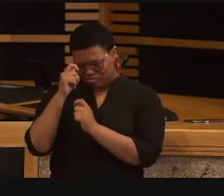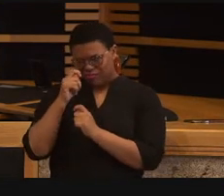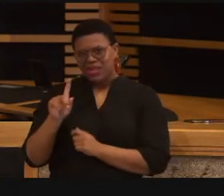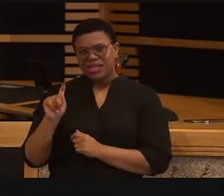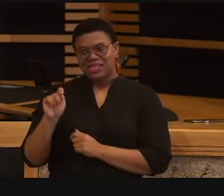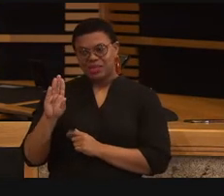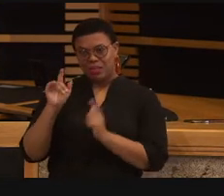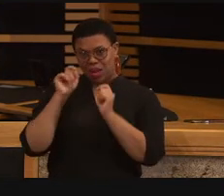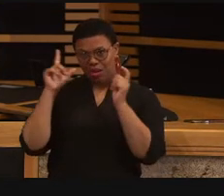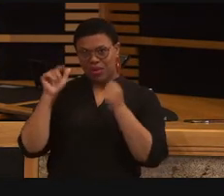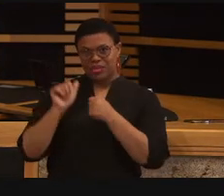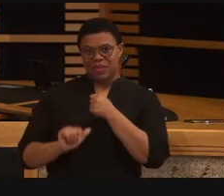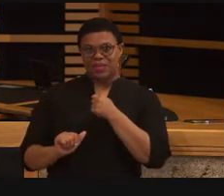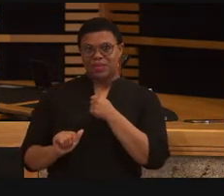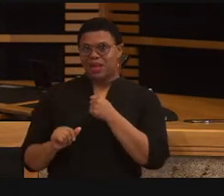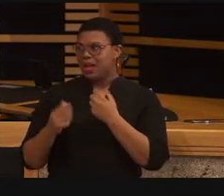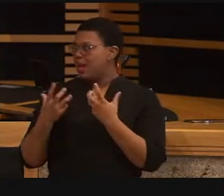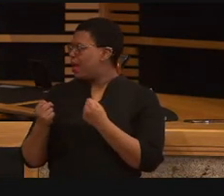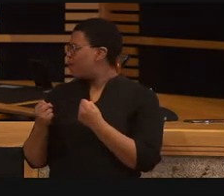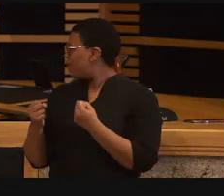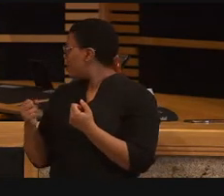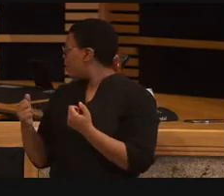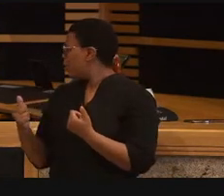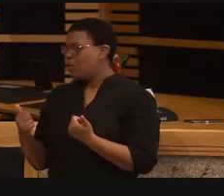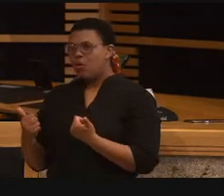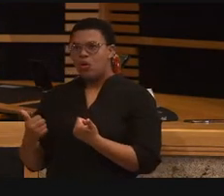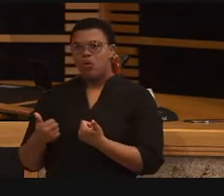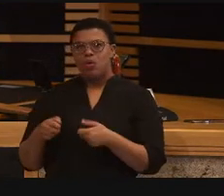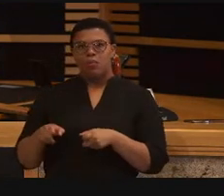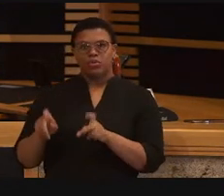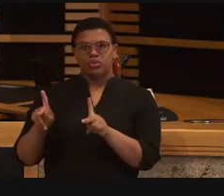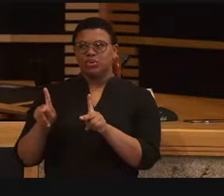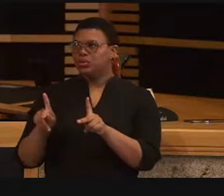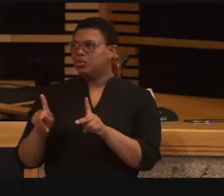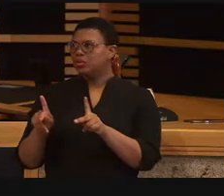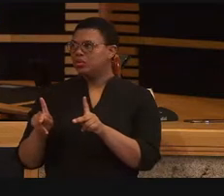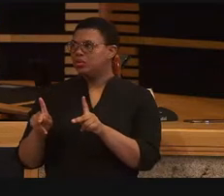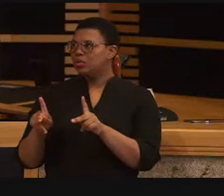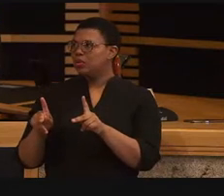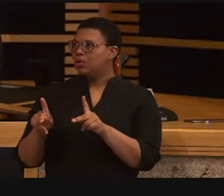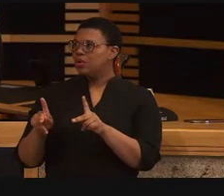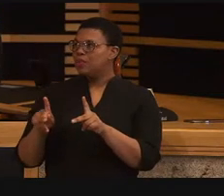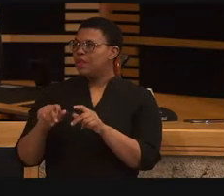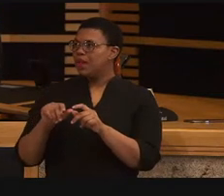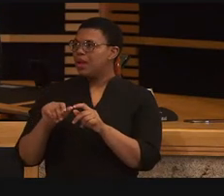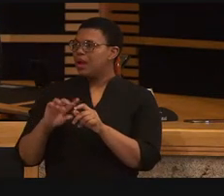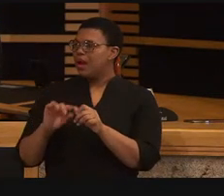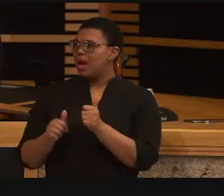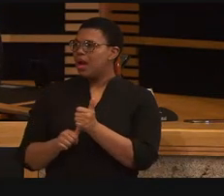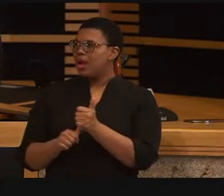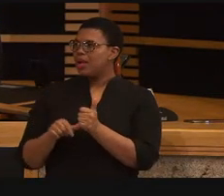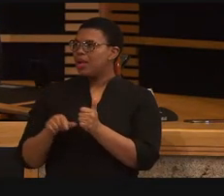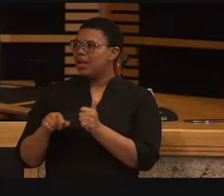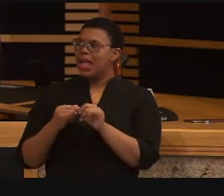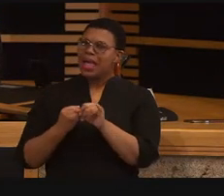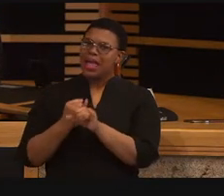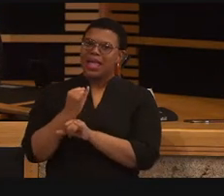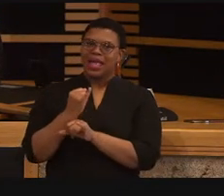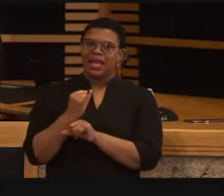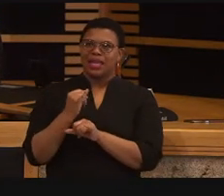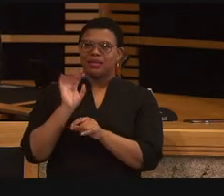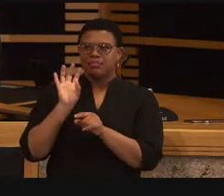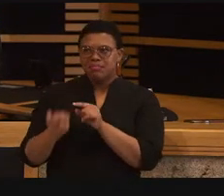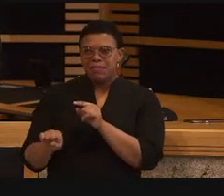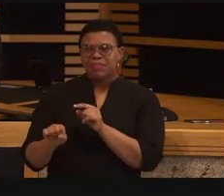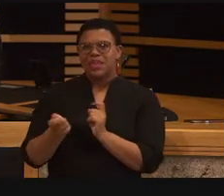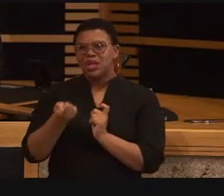Month provides an opportunity to raise awareness about TB and the importance of early detection, treatment,